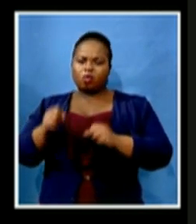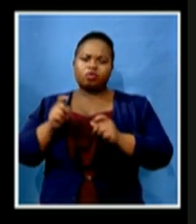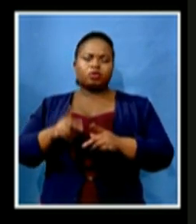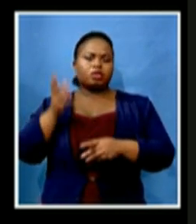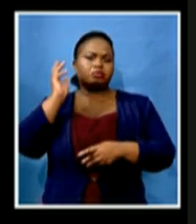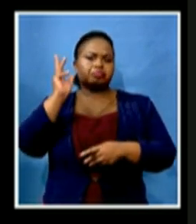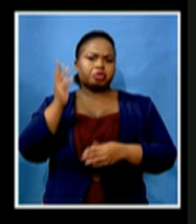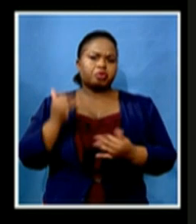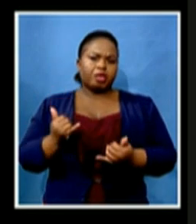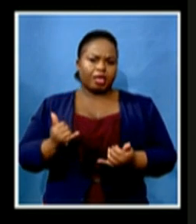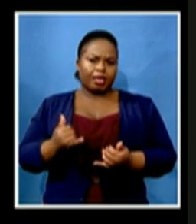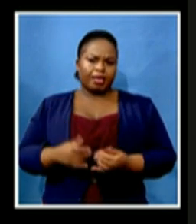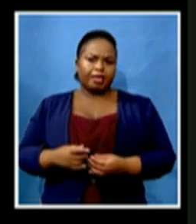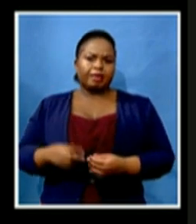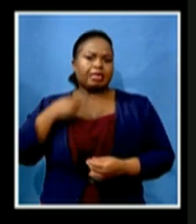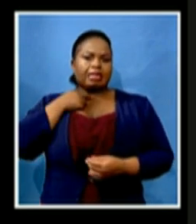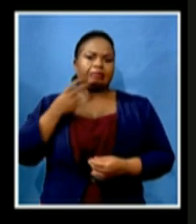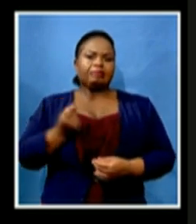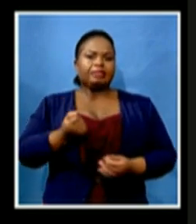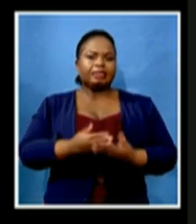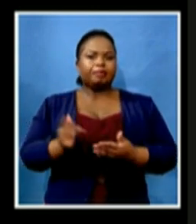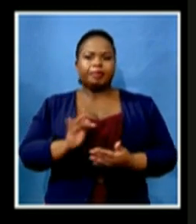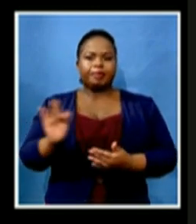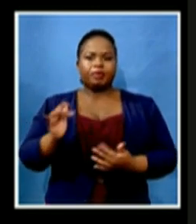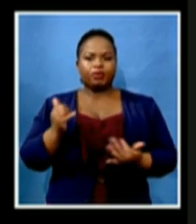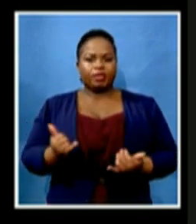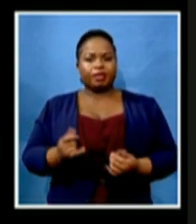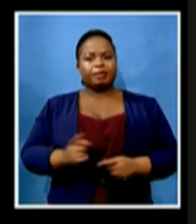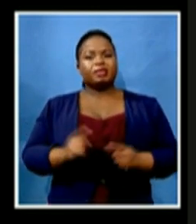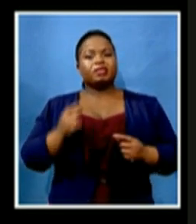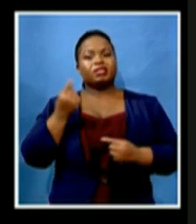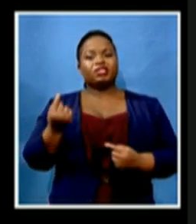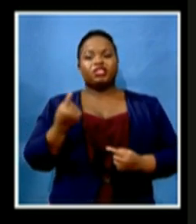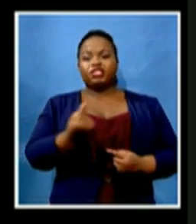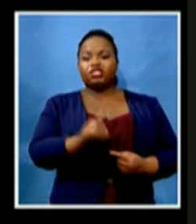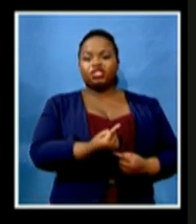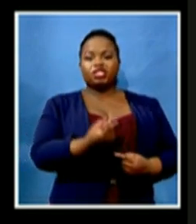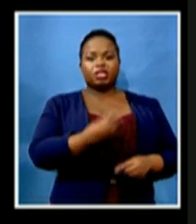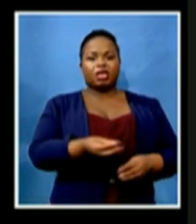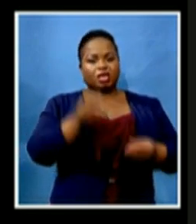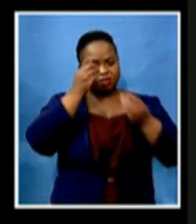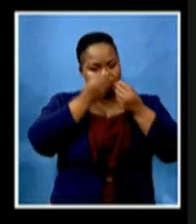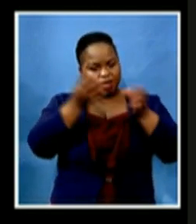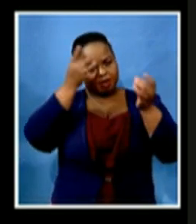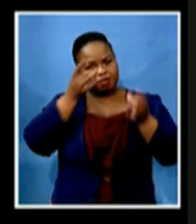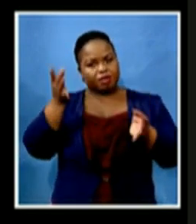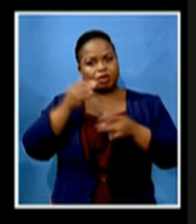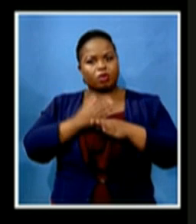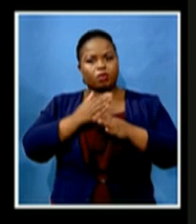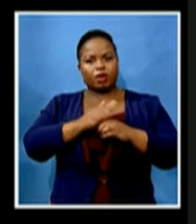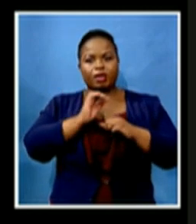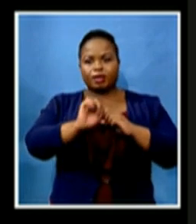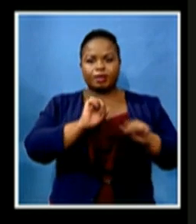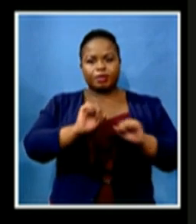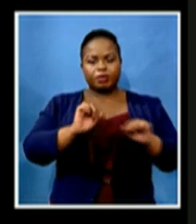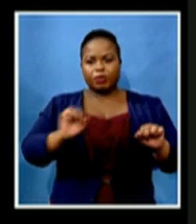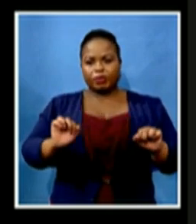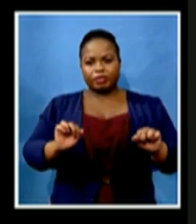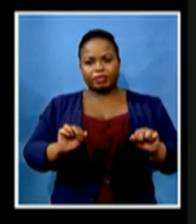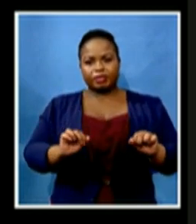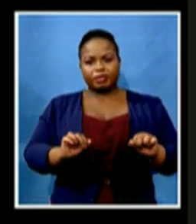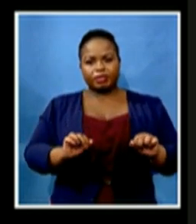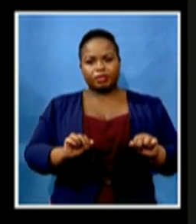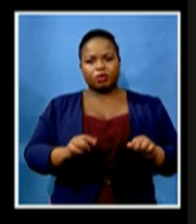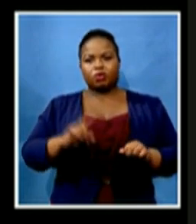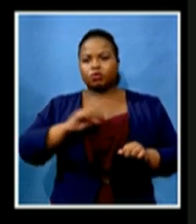of the modeling groups have an opportunity to publish their work. I mean, we're not regulating who publishes the work and who doesn't. But I think